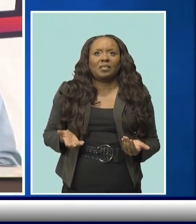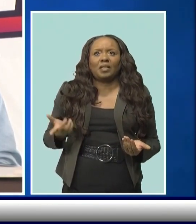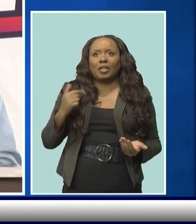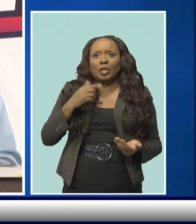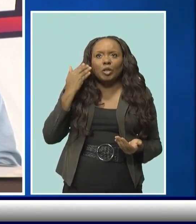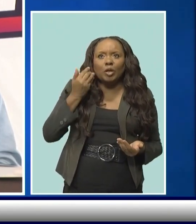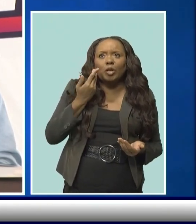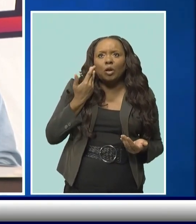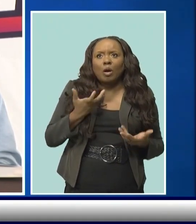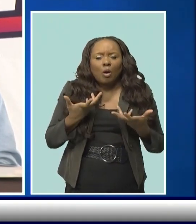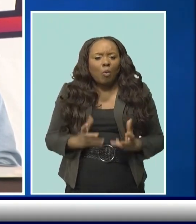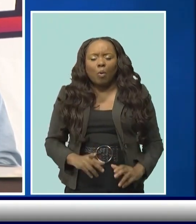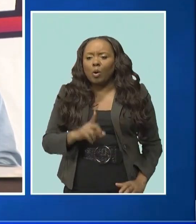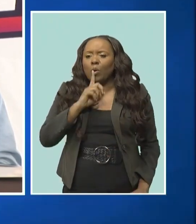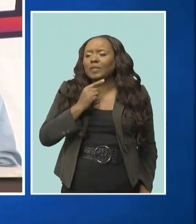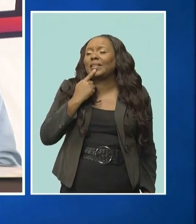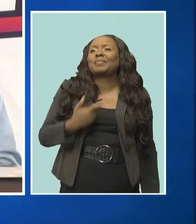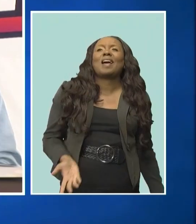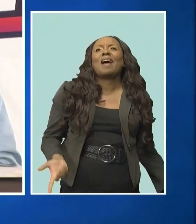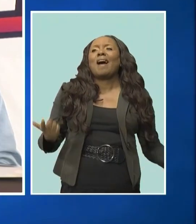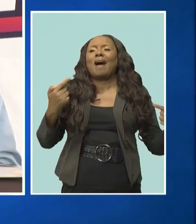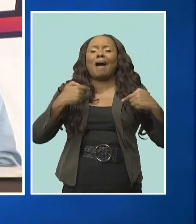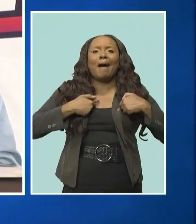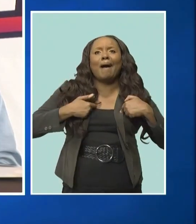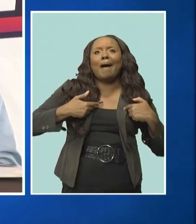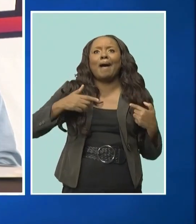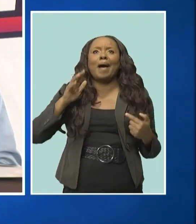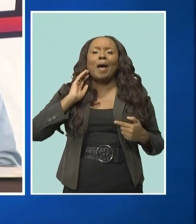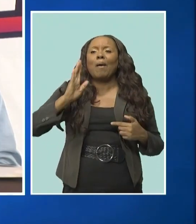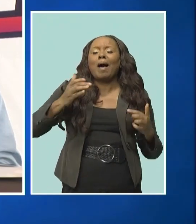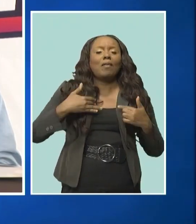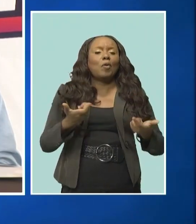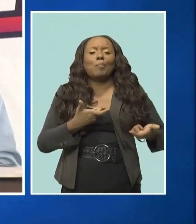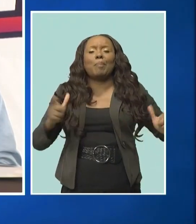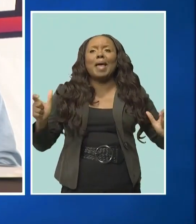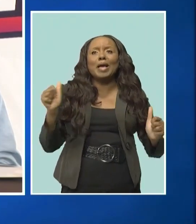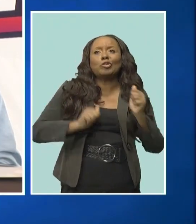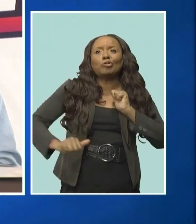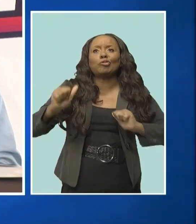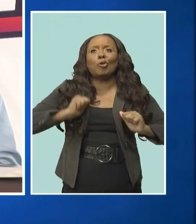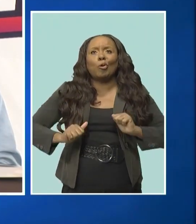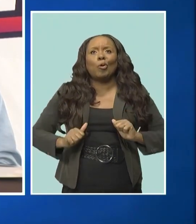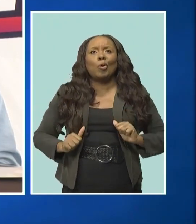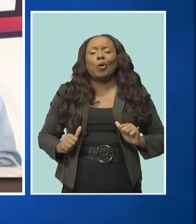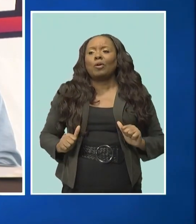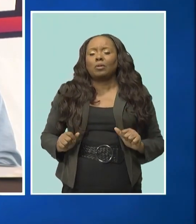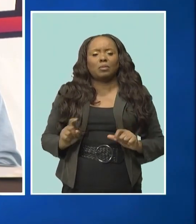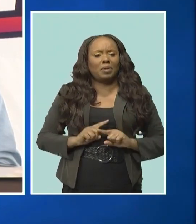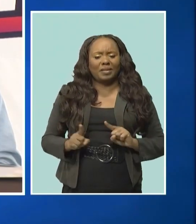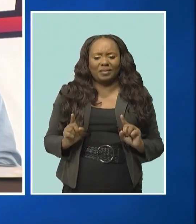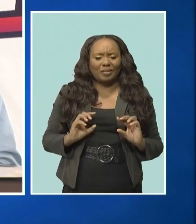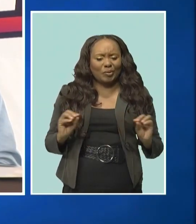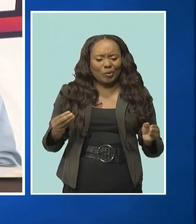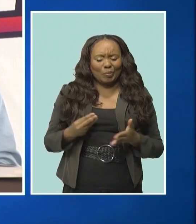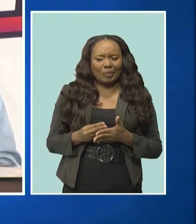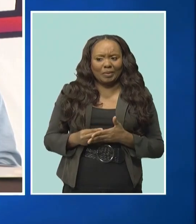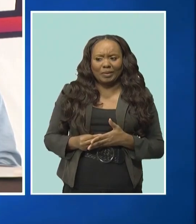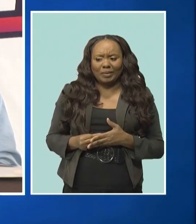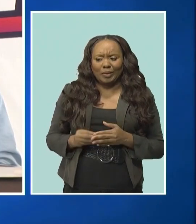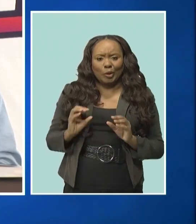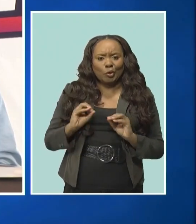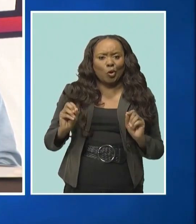features, so you don't want to go and say, well, we get 20 and then you got to have the finances to pay those prizes.